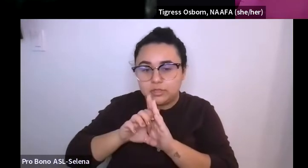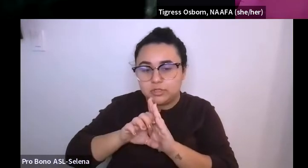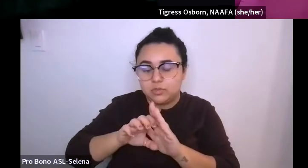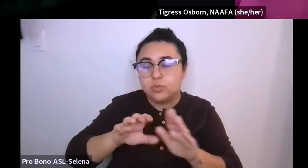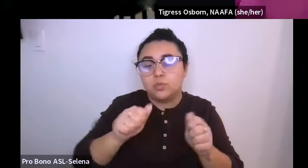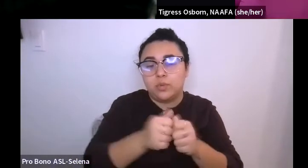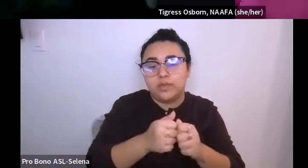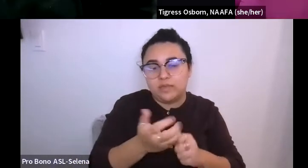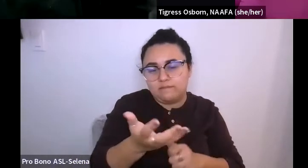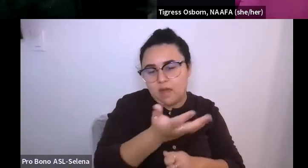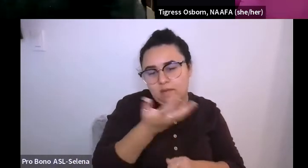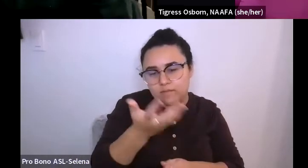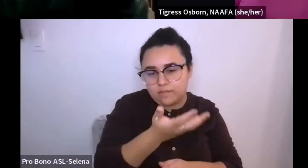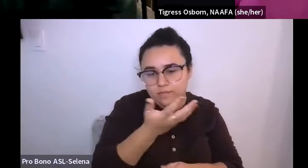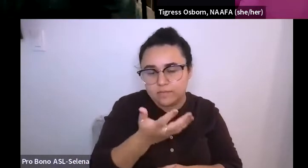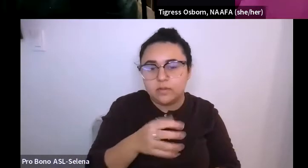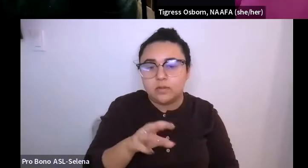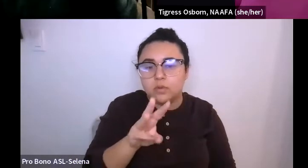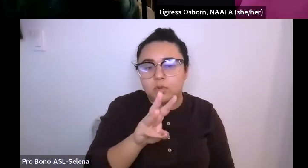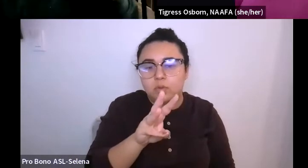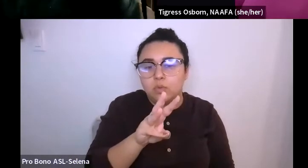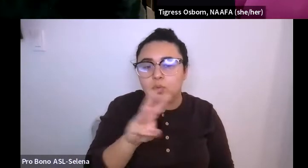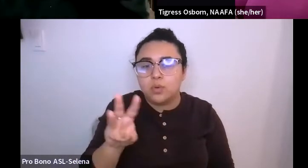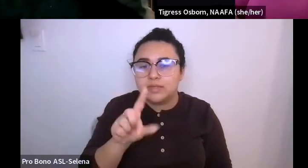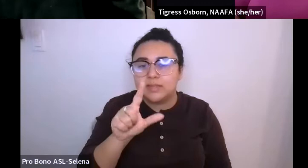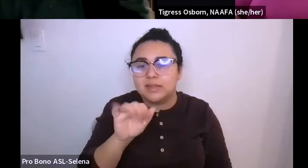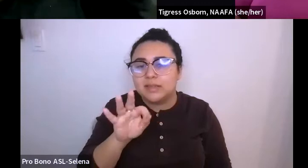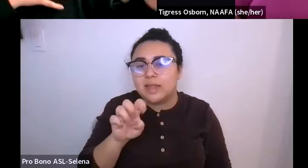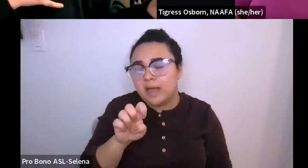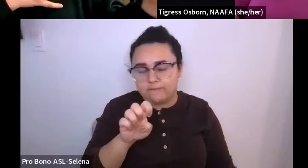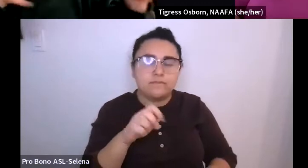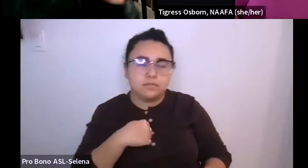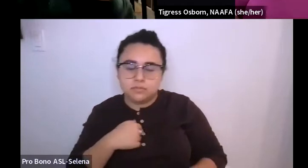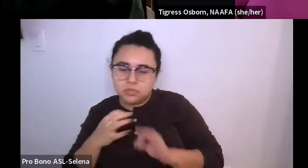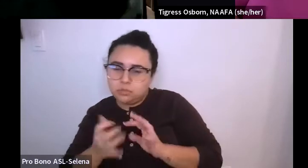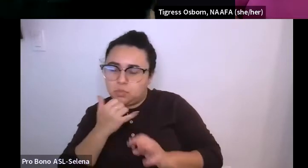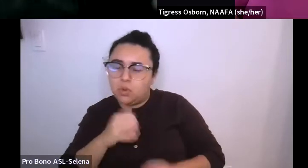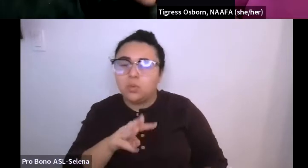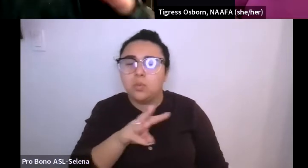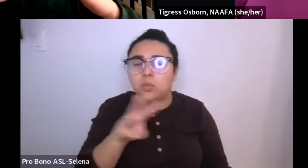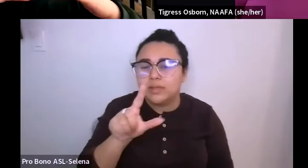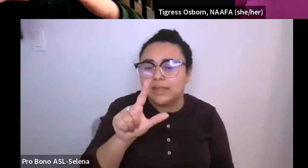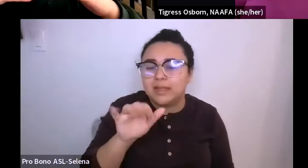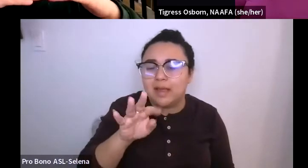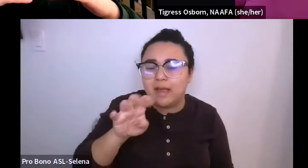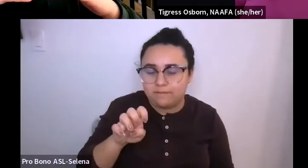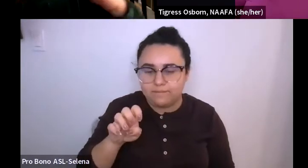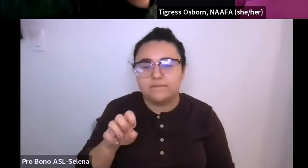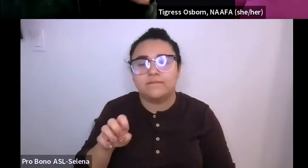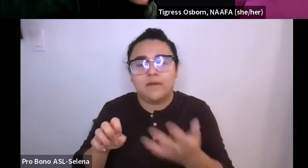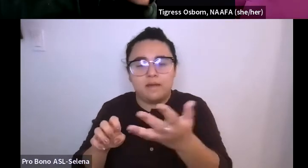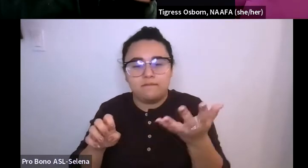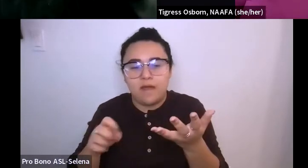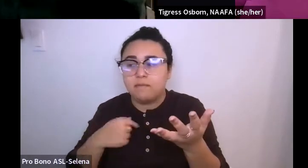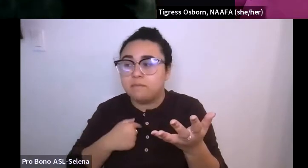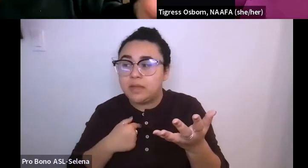band, five Westlife members of the band, and then me and my friend, we all had to be in the same shot so that we could be